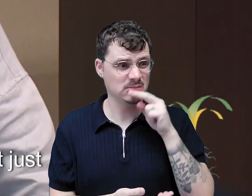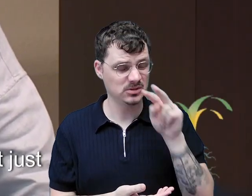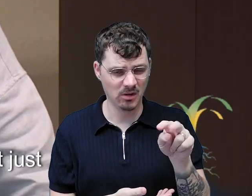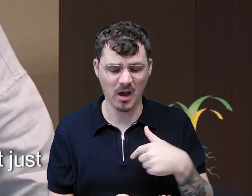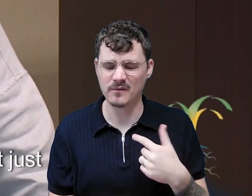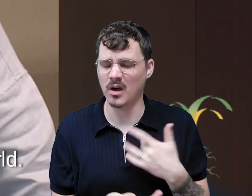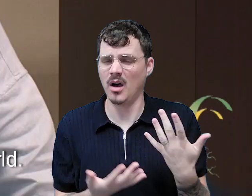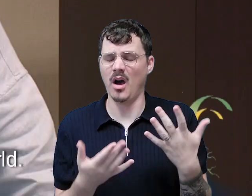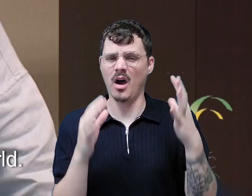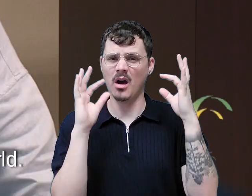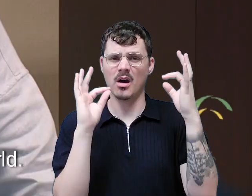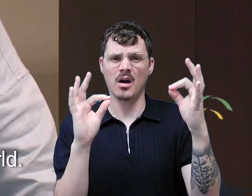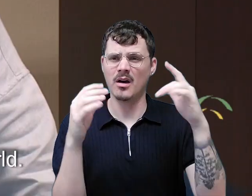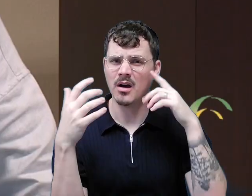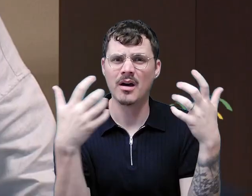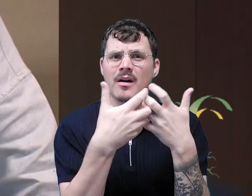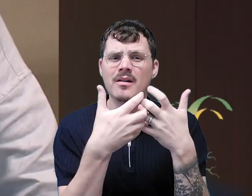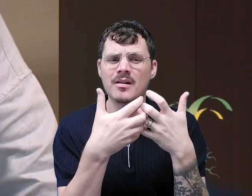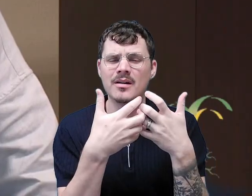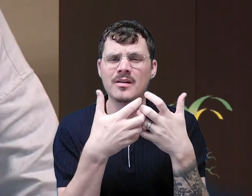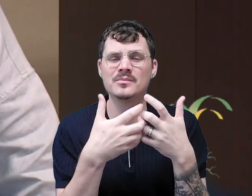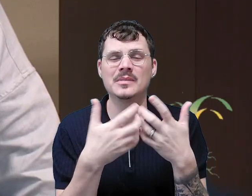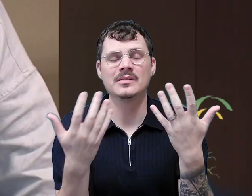it, I thought, well, that just makes all the sense in the world.